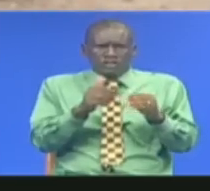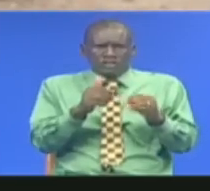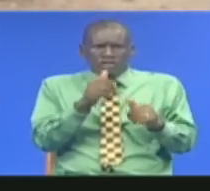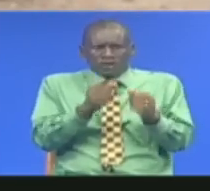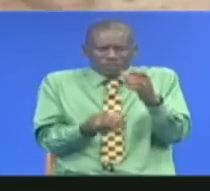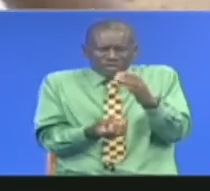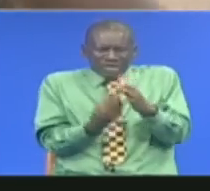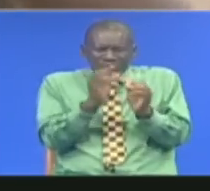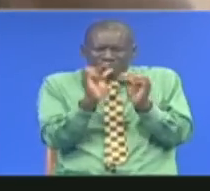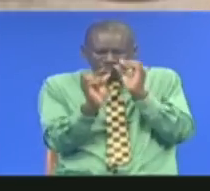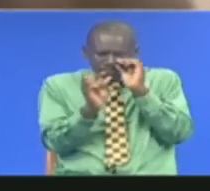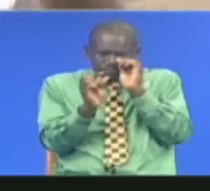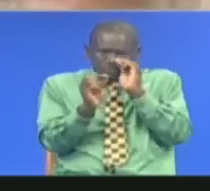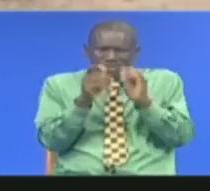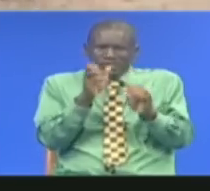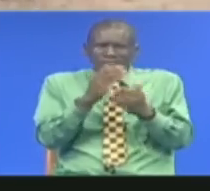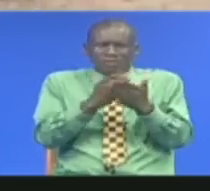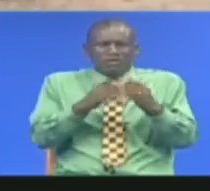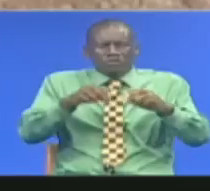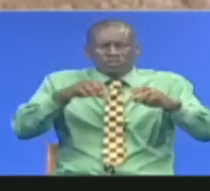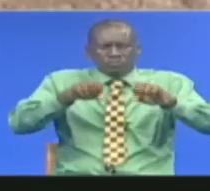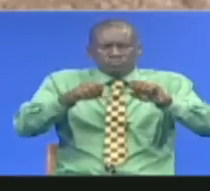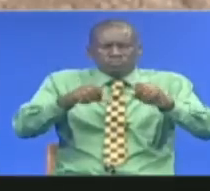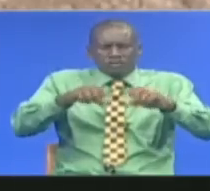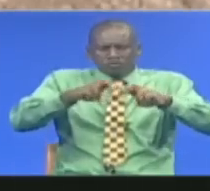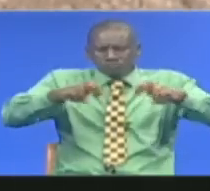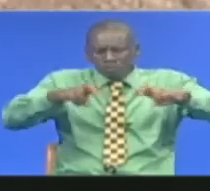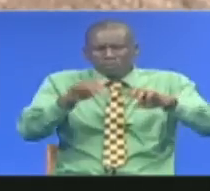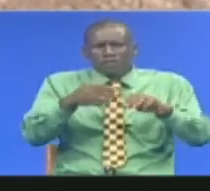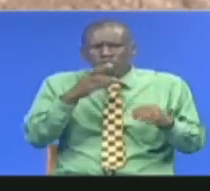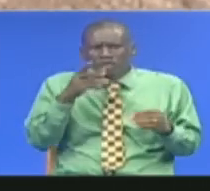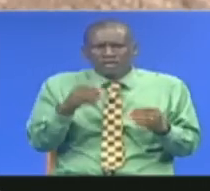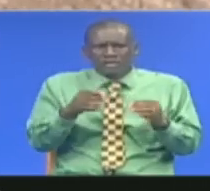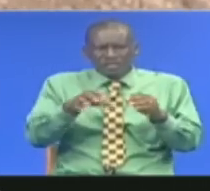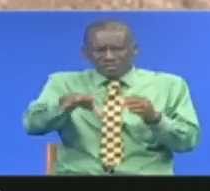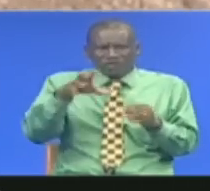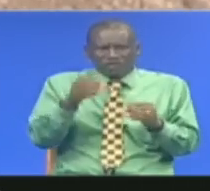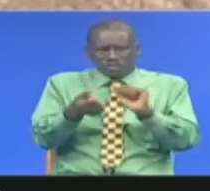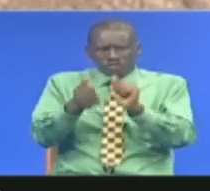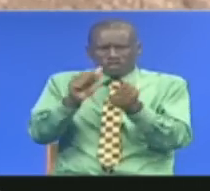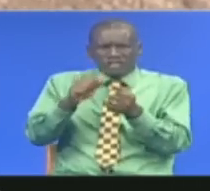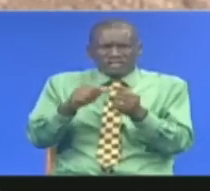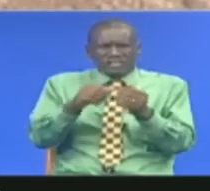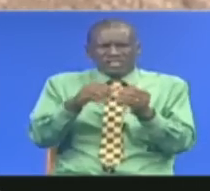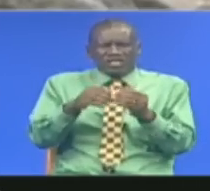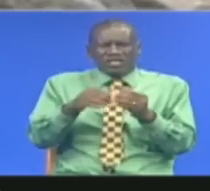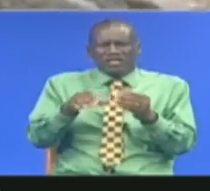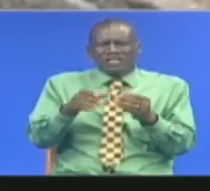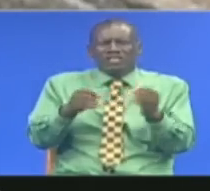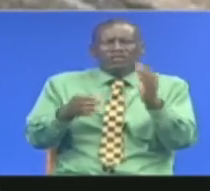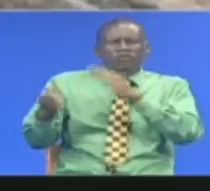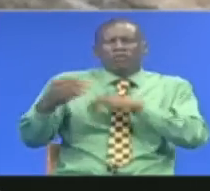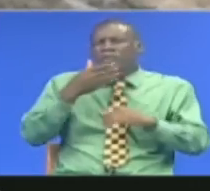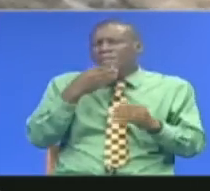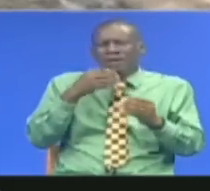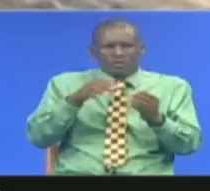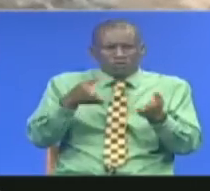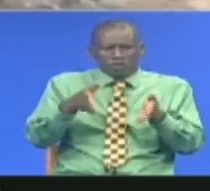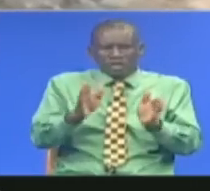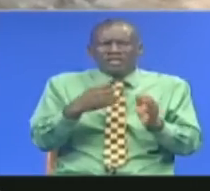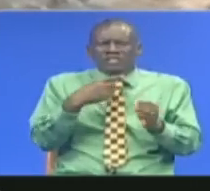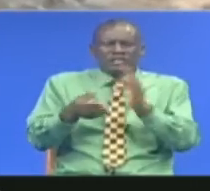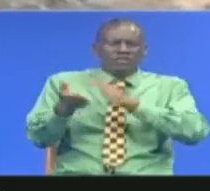imejitokeza tu kiasi ilikuwa imeshibuliwa na maji kiasi kidogo. The discovery changes the narrative on the early man. The discovery could mean that the early man